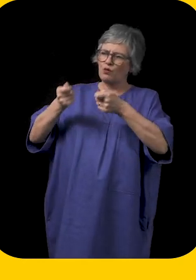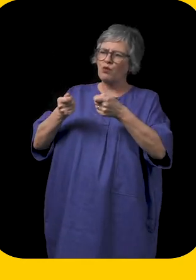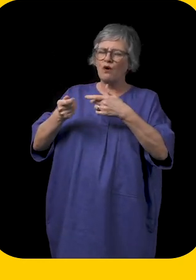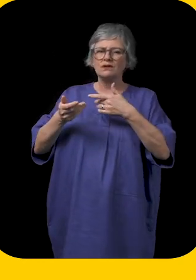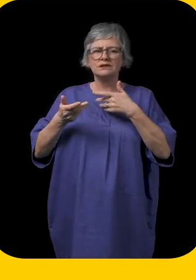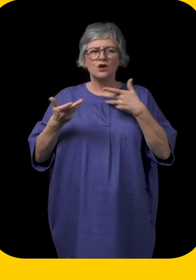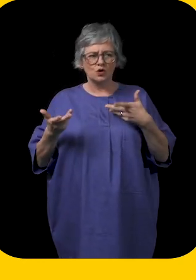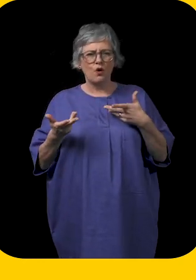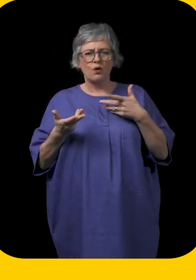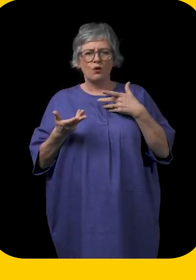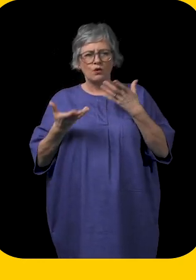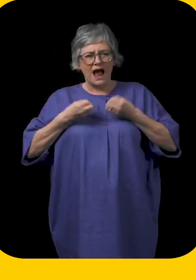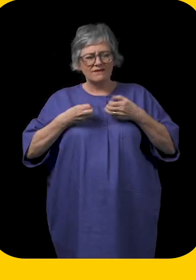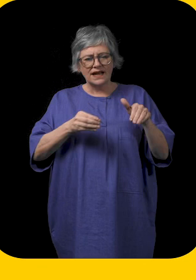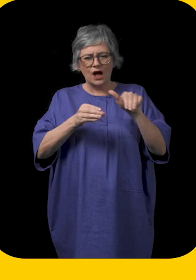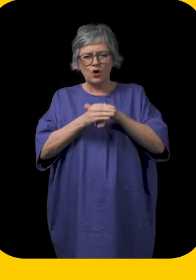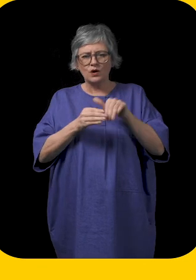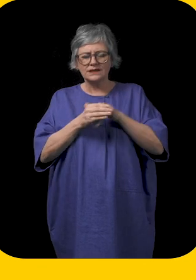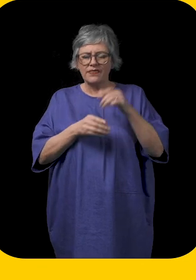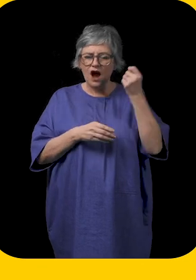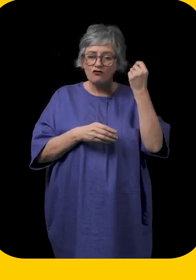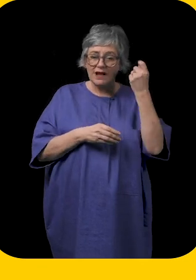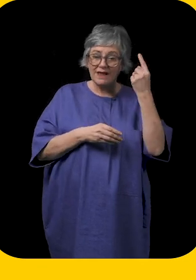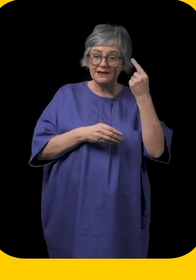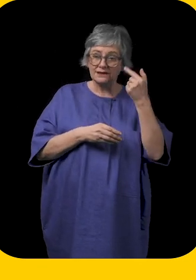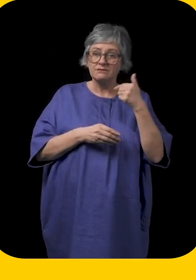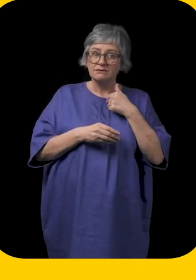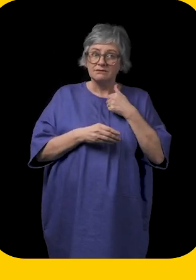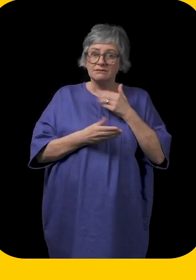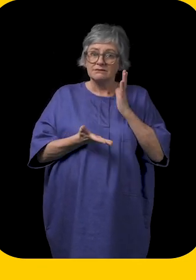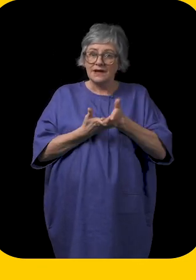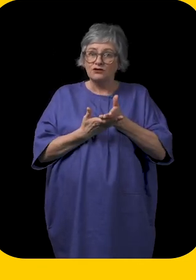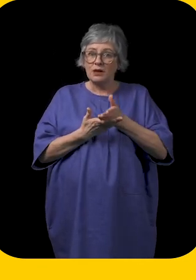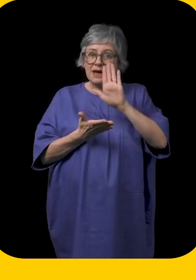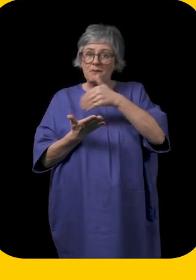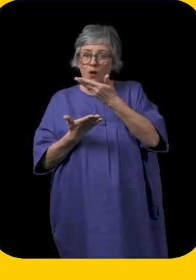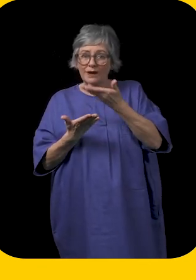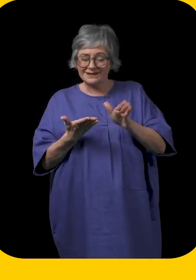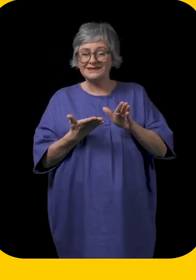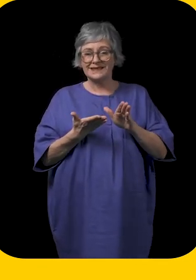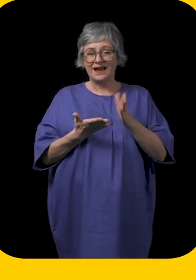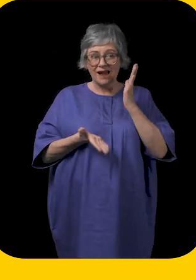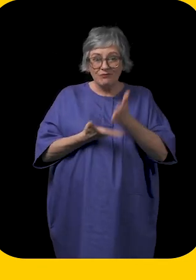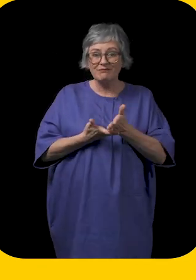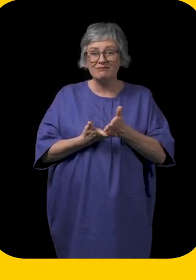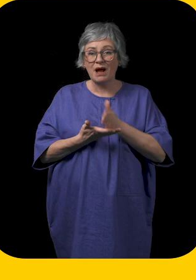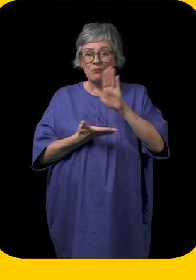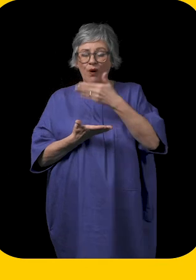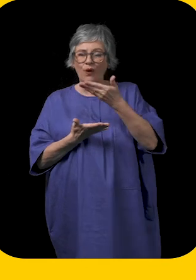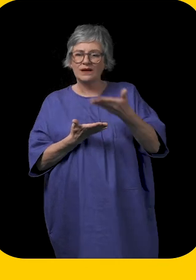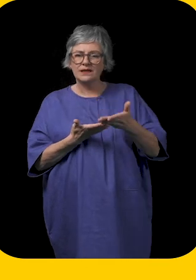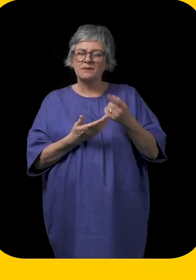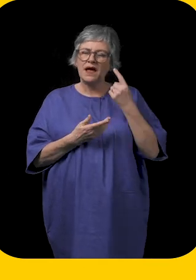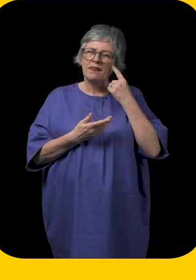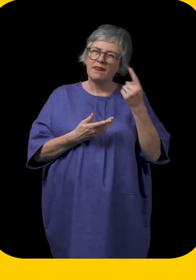were okay, so you've got power in terms of that context, as realizing that I could actually be a poet, that kind of you can actually